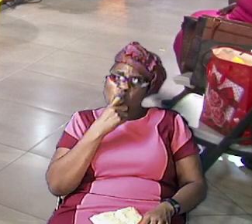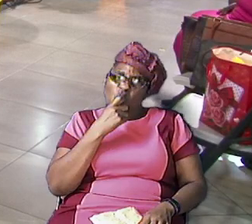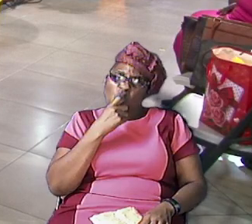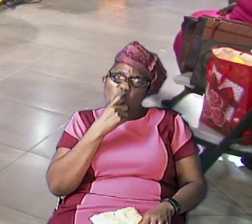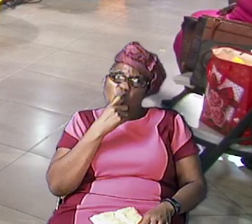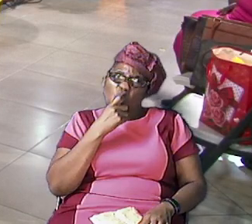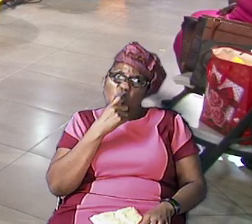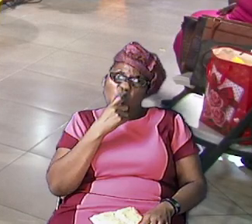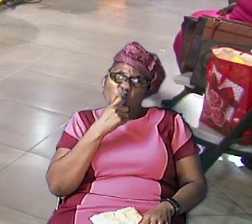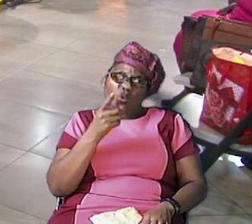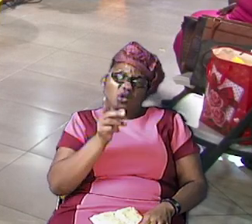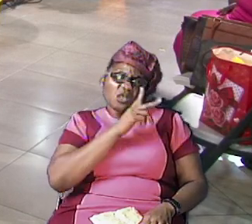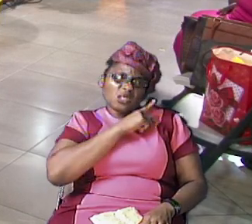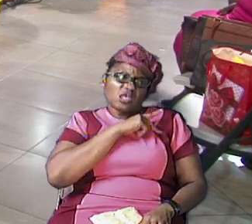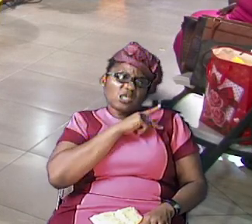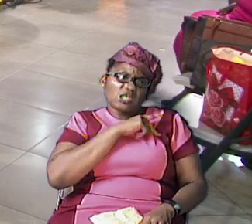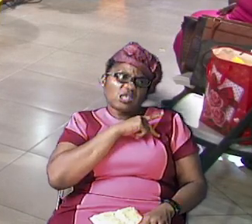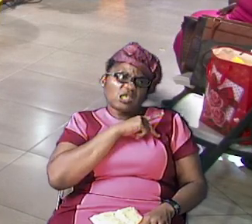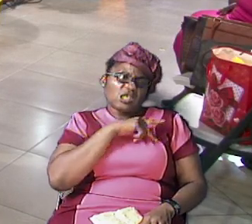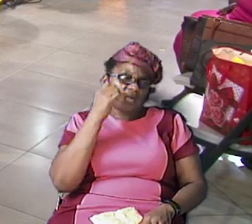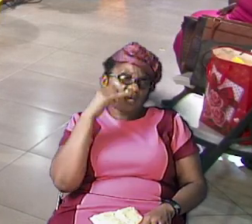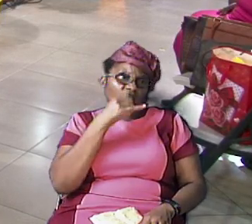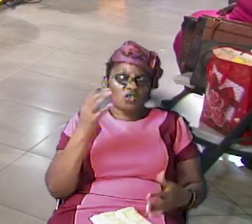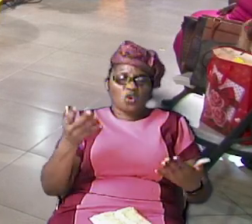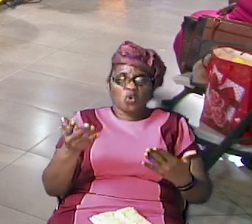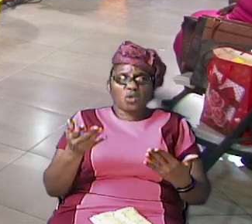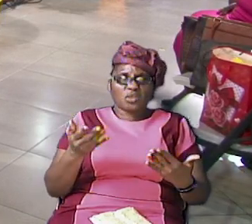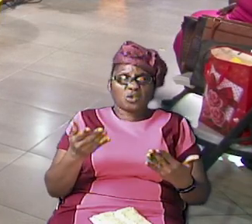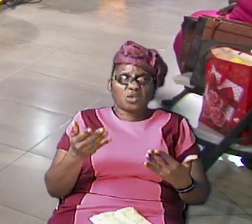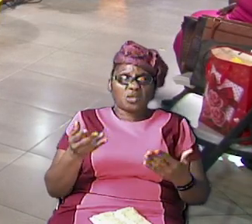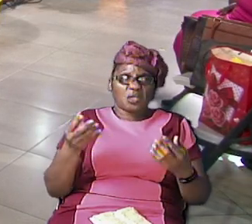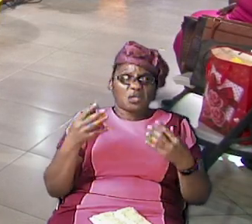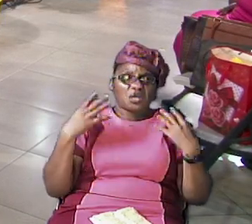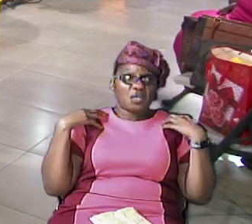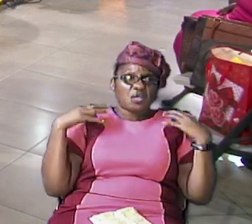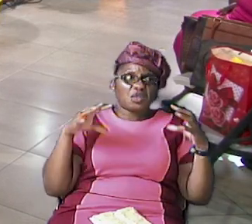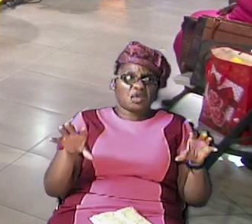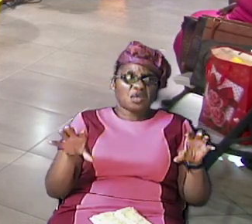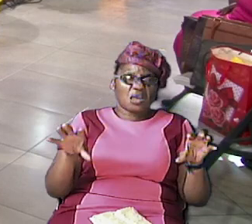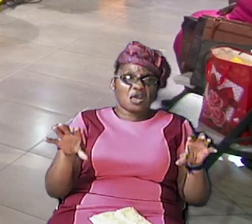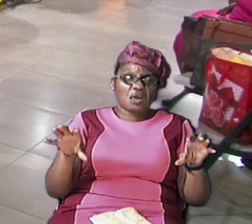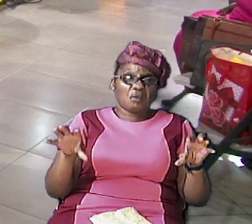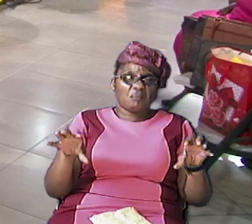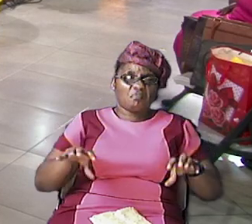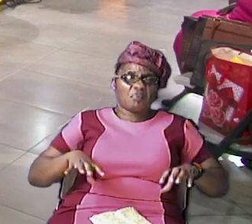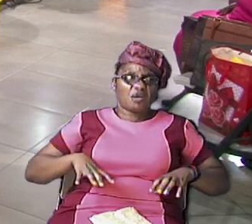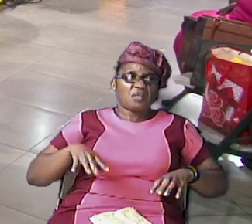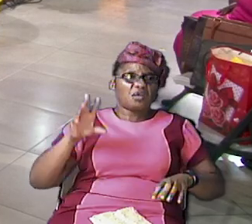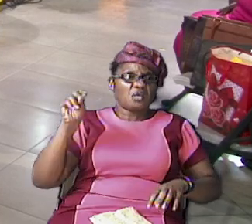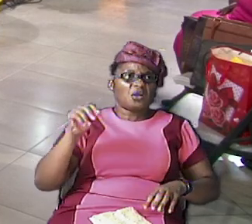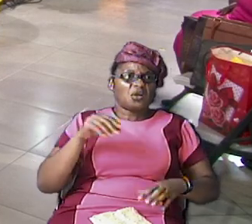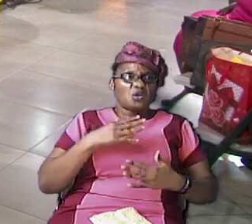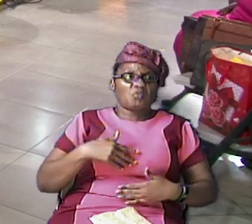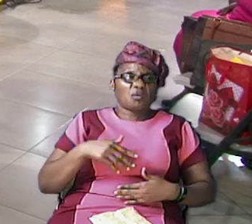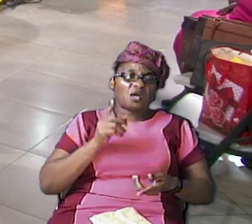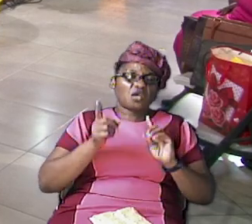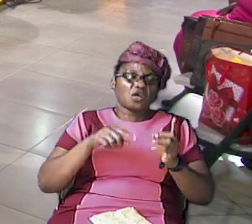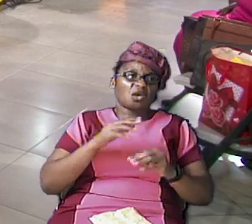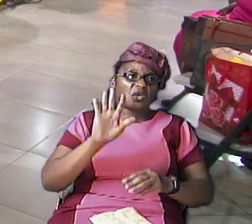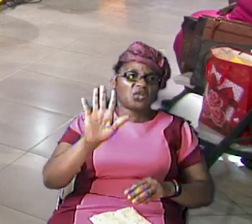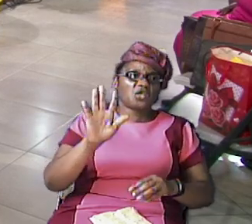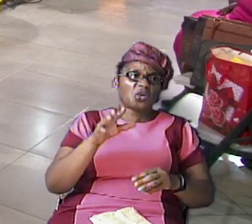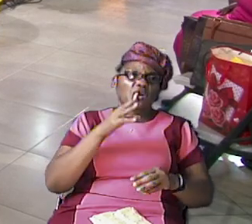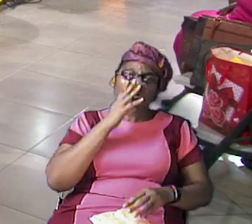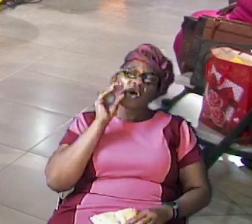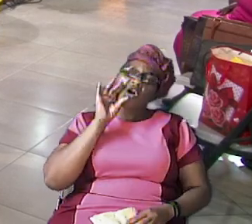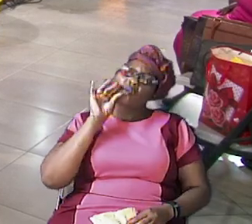the king of Israel what's going on in my camp? They said, nay, Lord, nobody's talking your business. It's